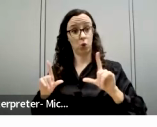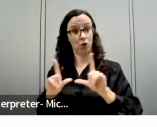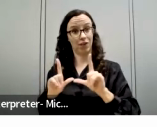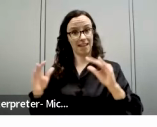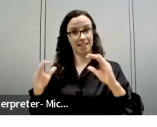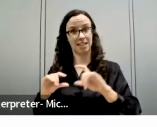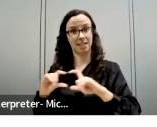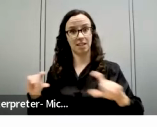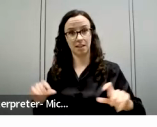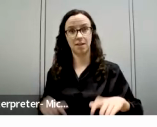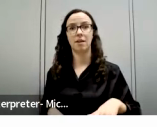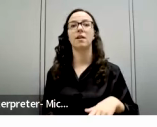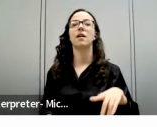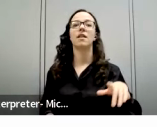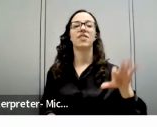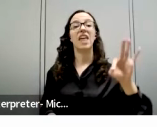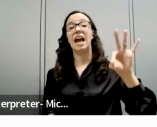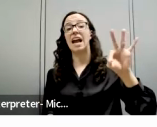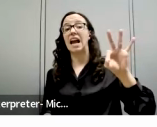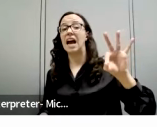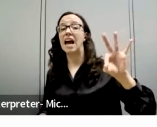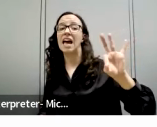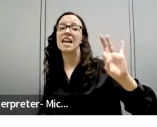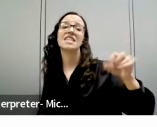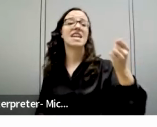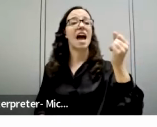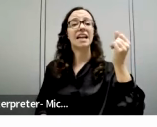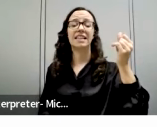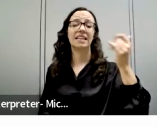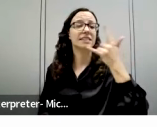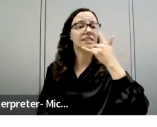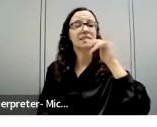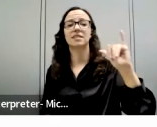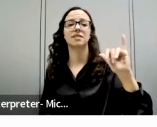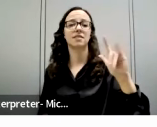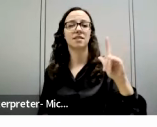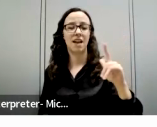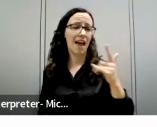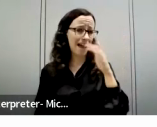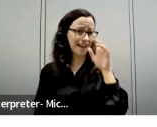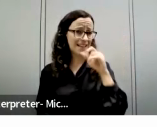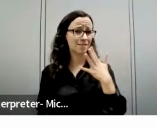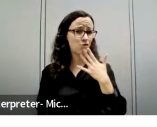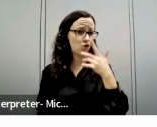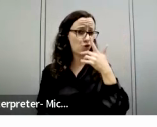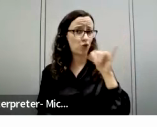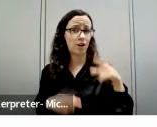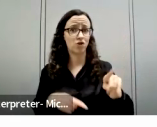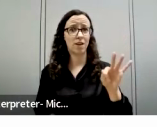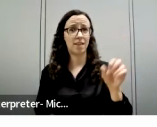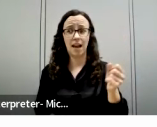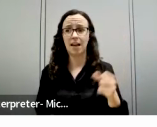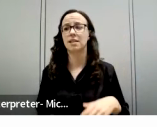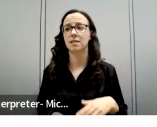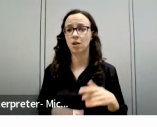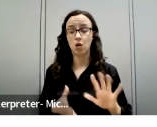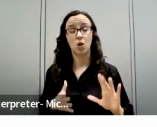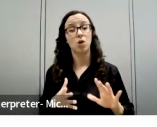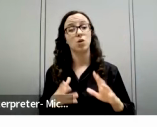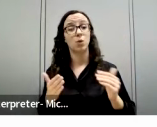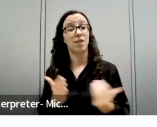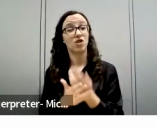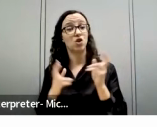they've 90fied, I guess this is what colors look like in the 90s. They've 90fied this image. So now they have a new title.